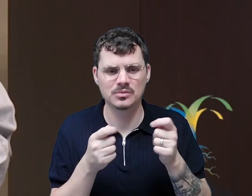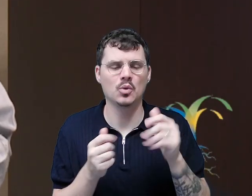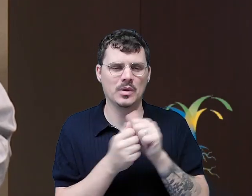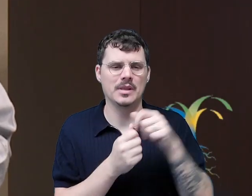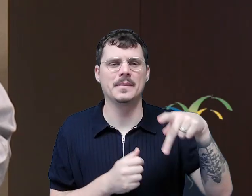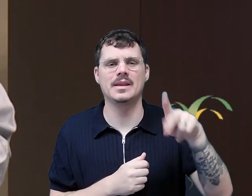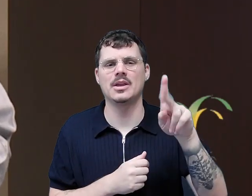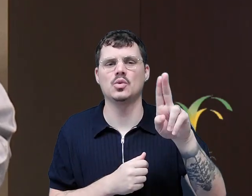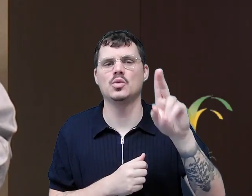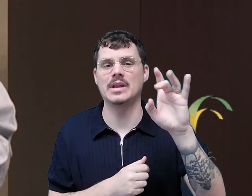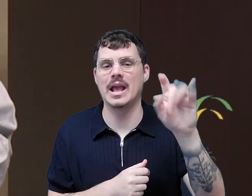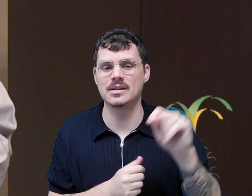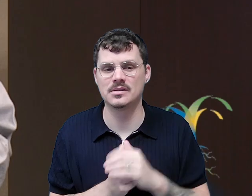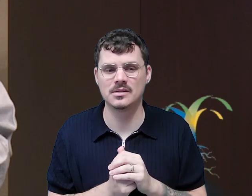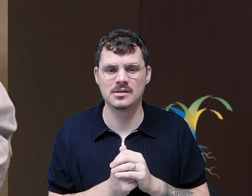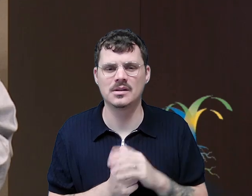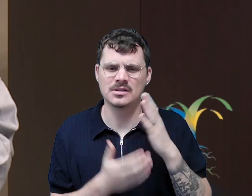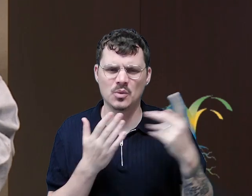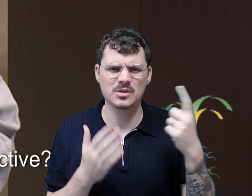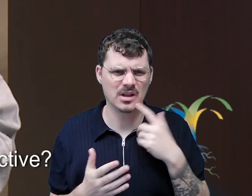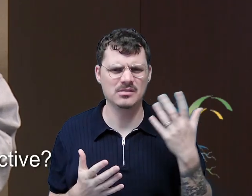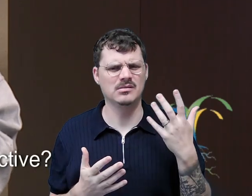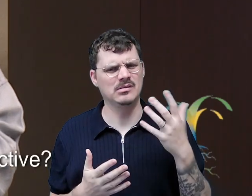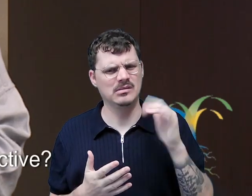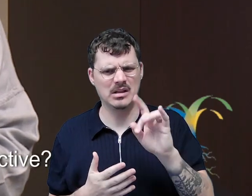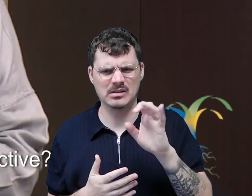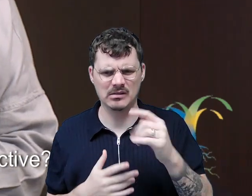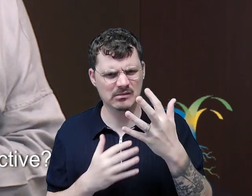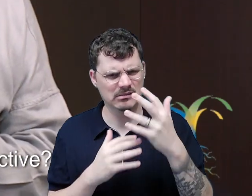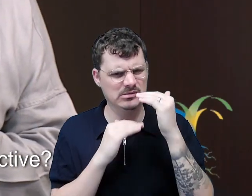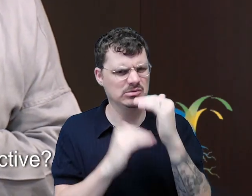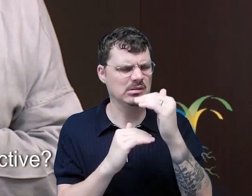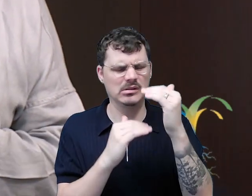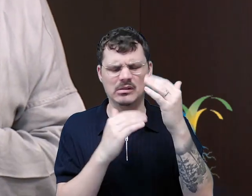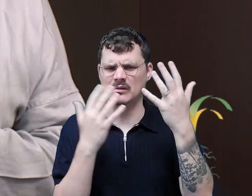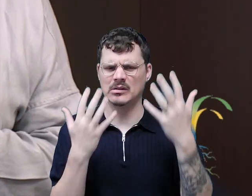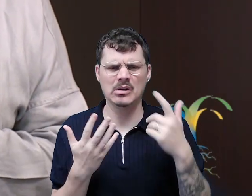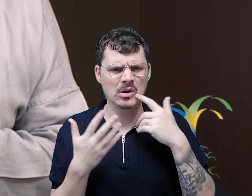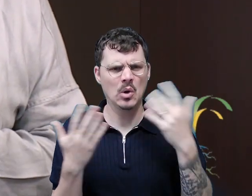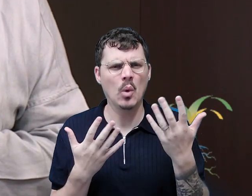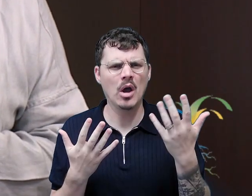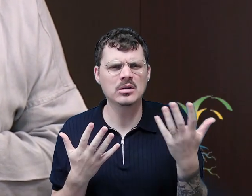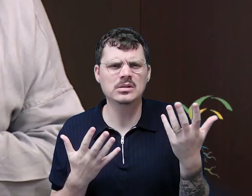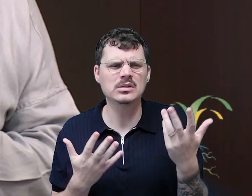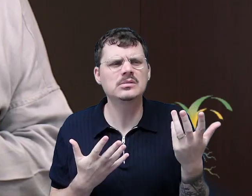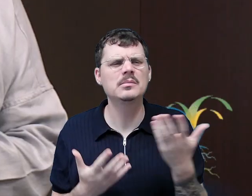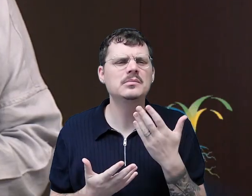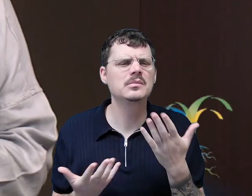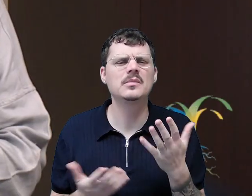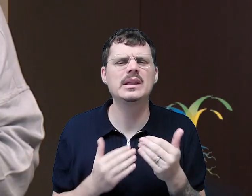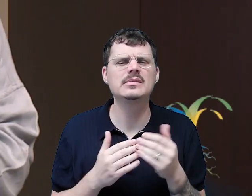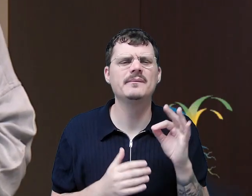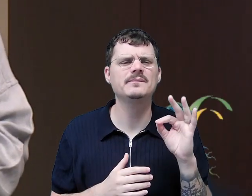management with the PKU diet. Some get, well, isn't that terribly restrictive? Isn't that, what's the